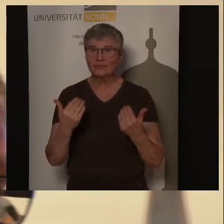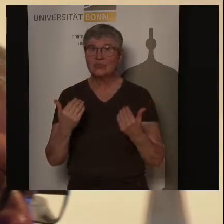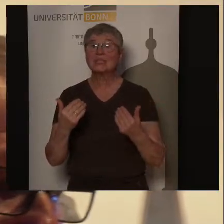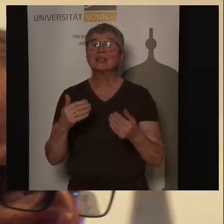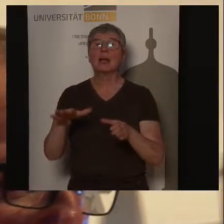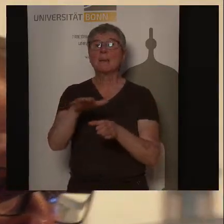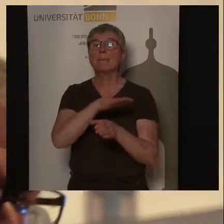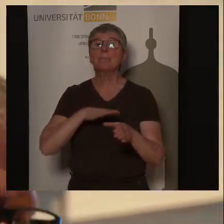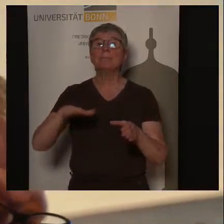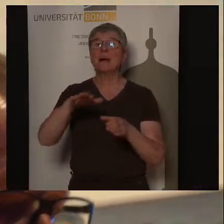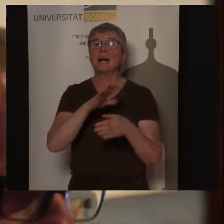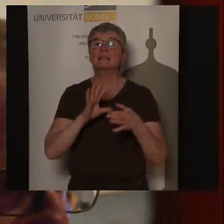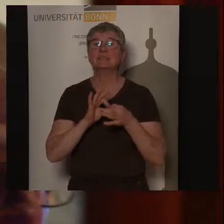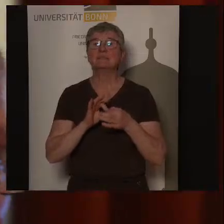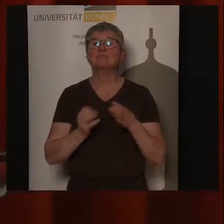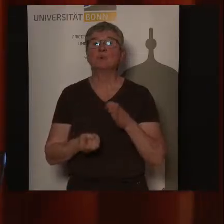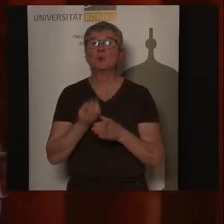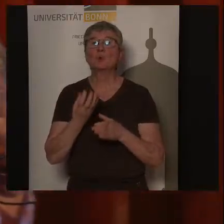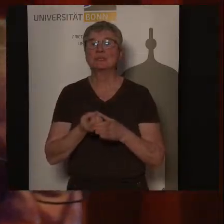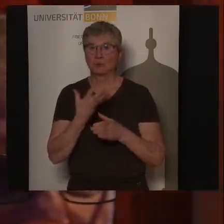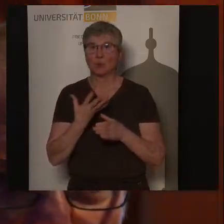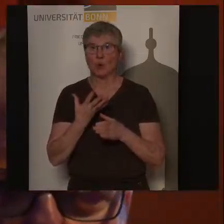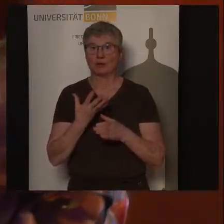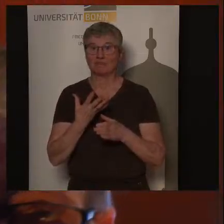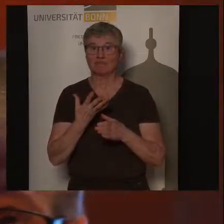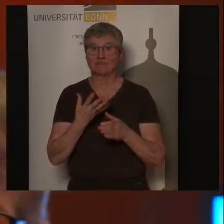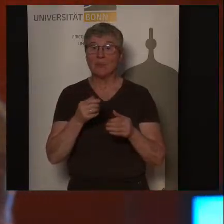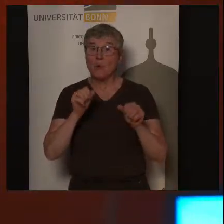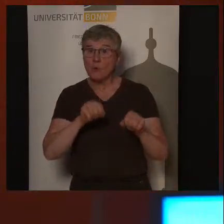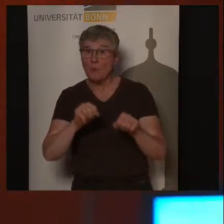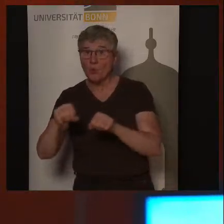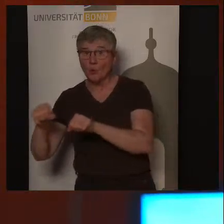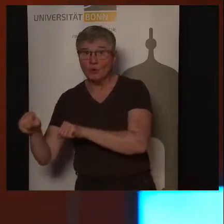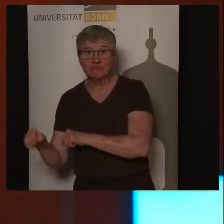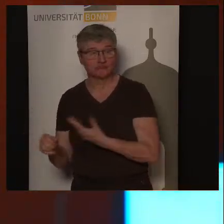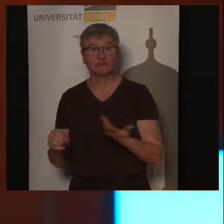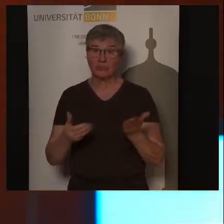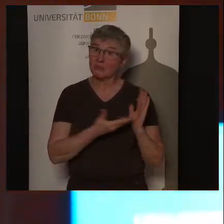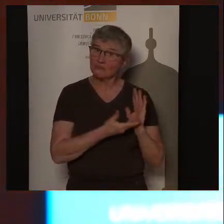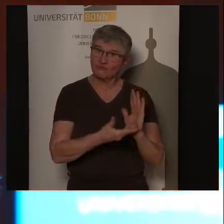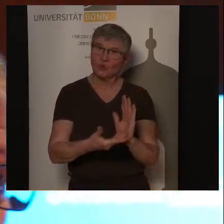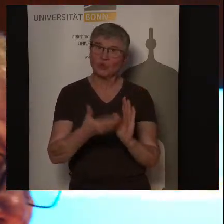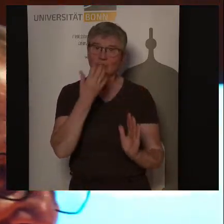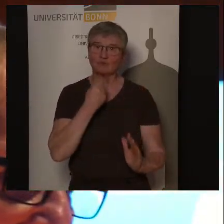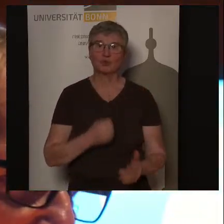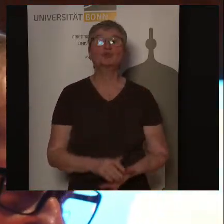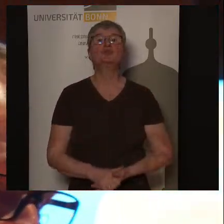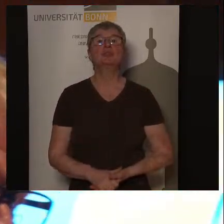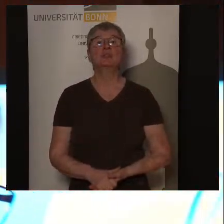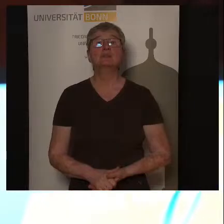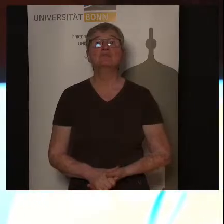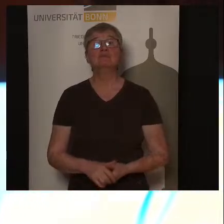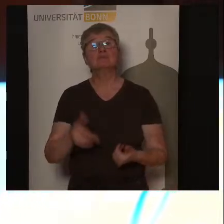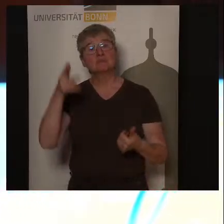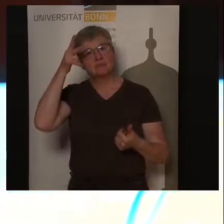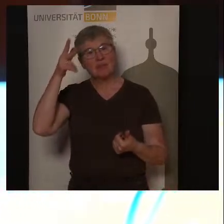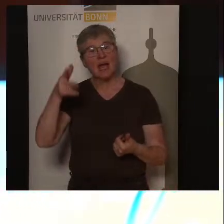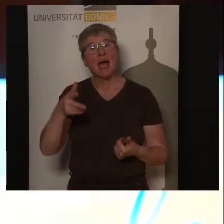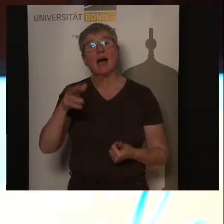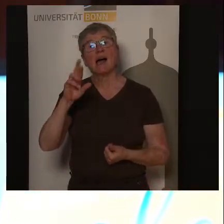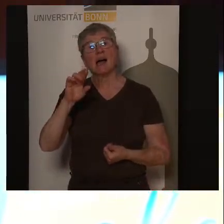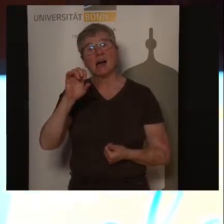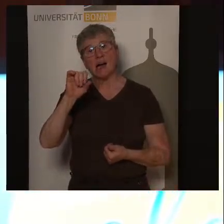ask two more people on stage who are representing our cultural offering here at